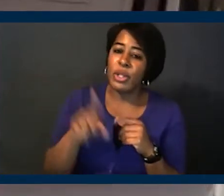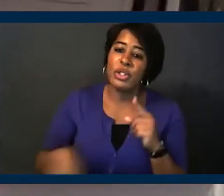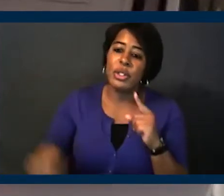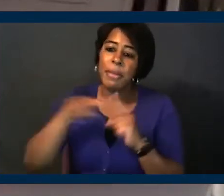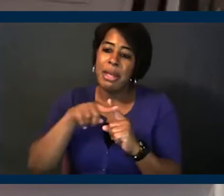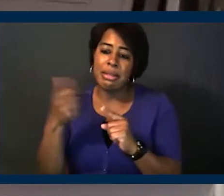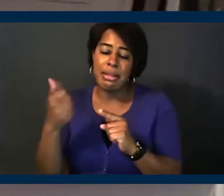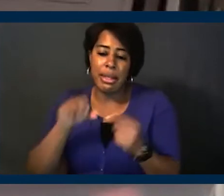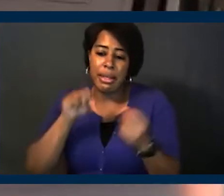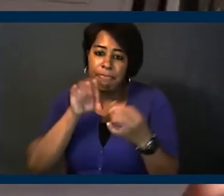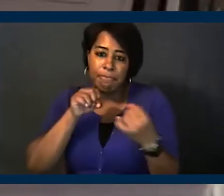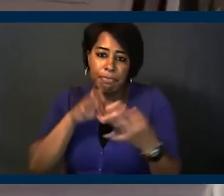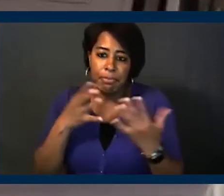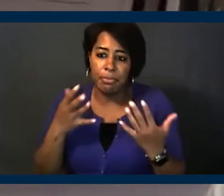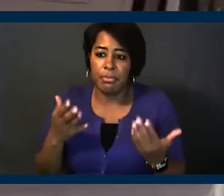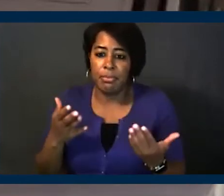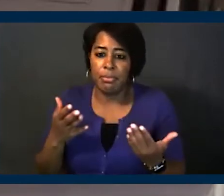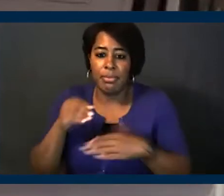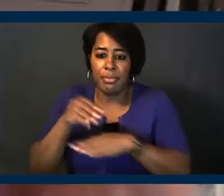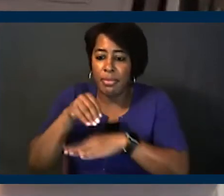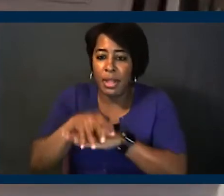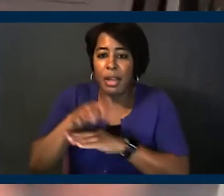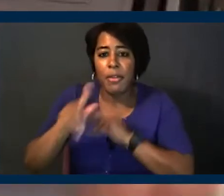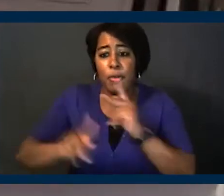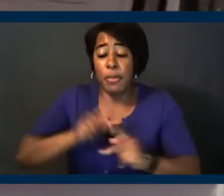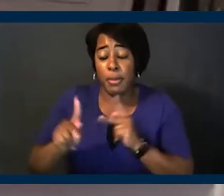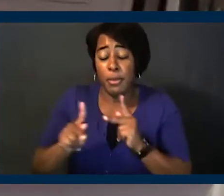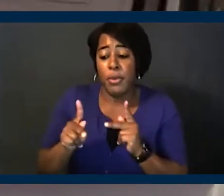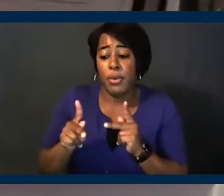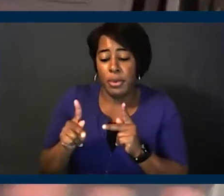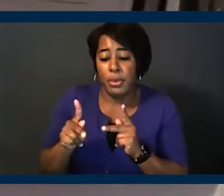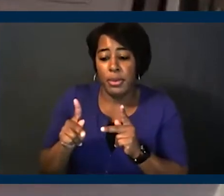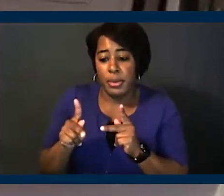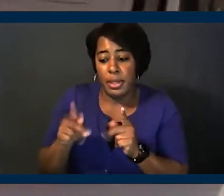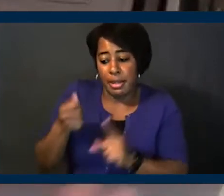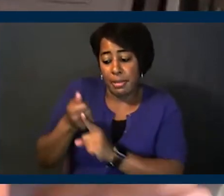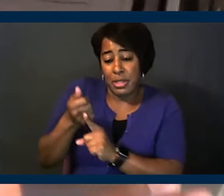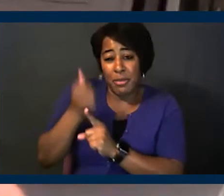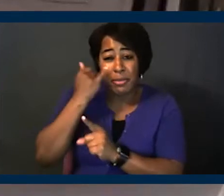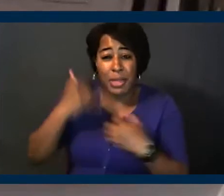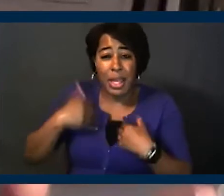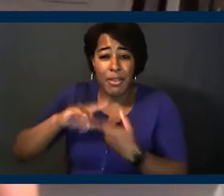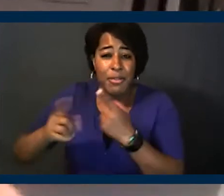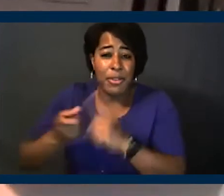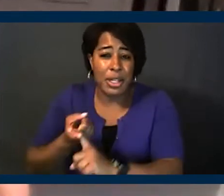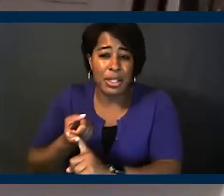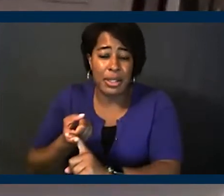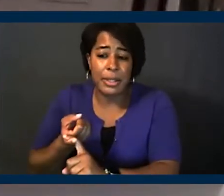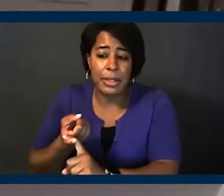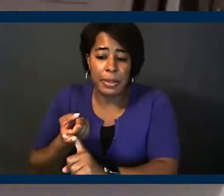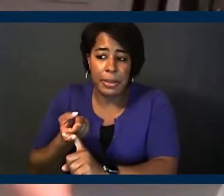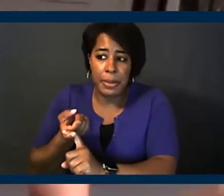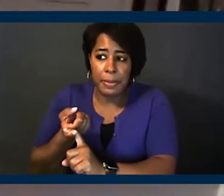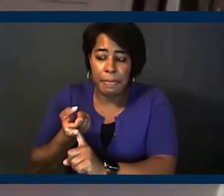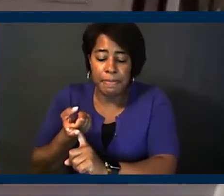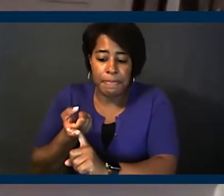who, if they have friends who may feel like they don't see them see a place for